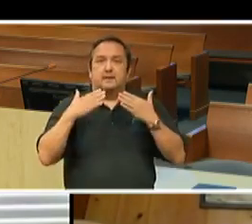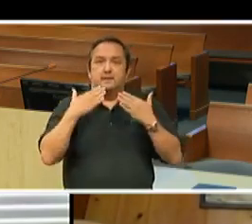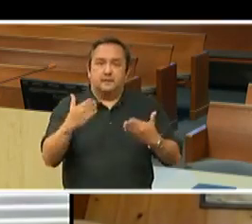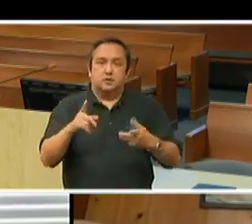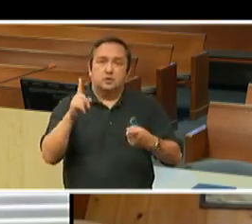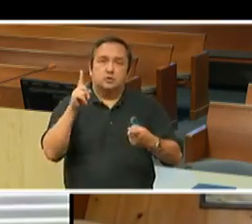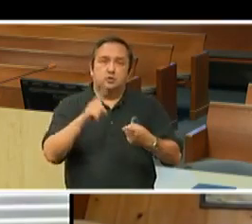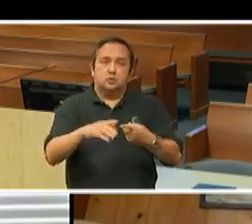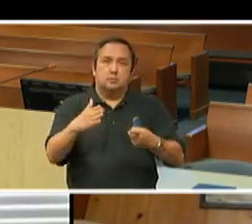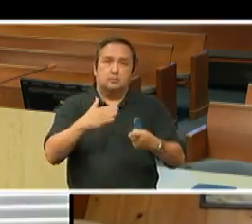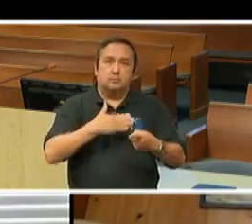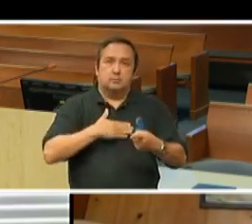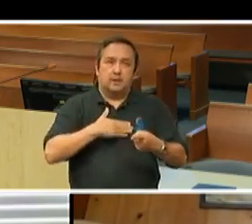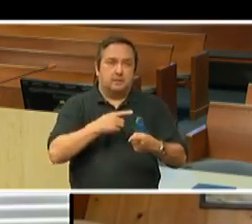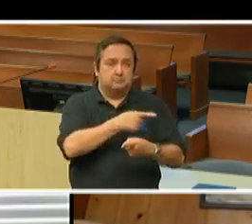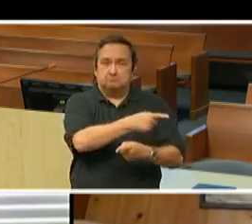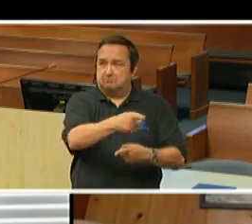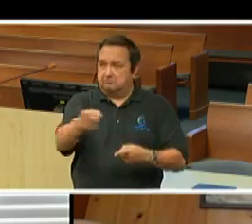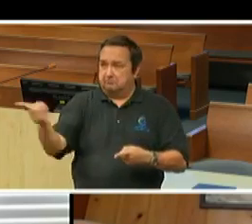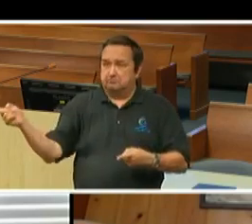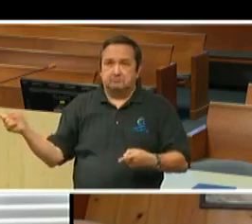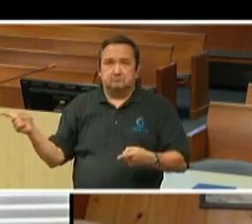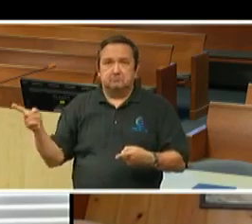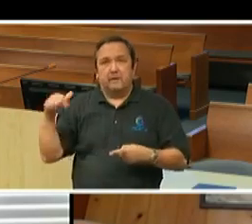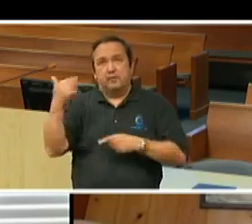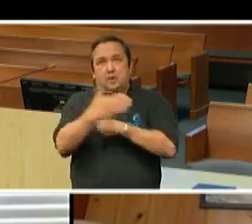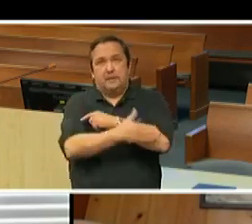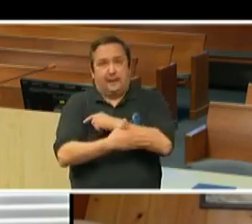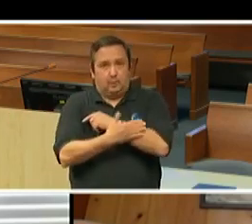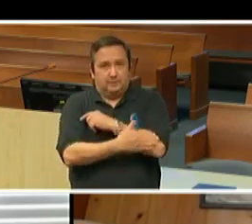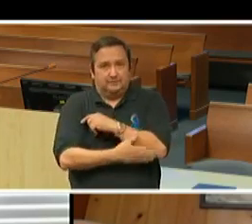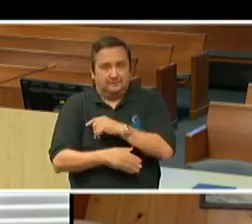fellow colleagues in the adjoining counties,